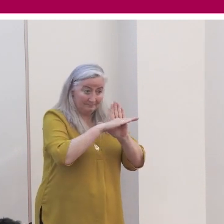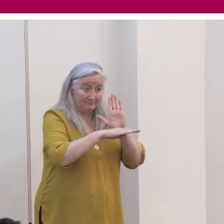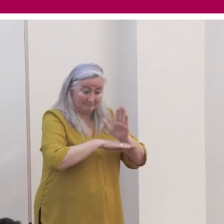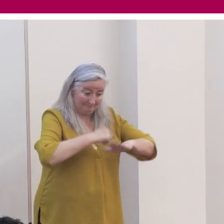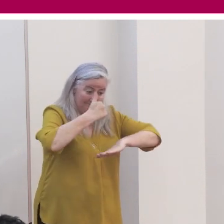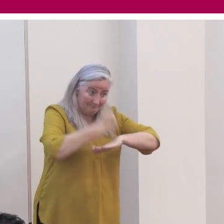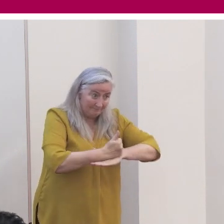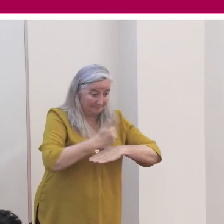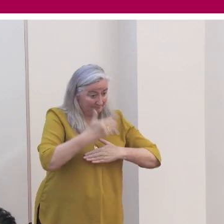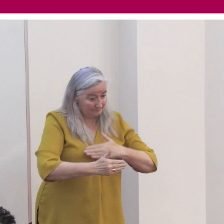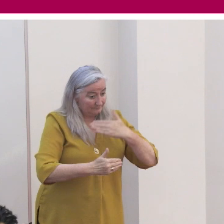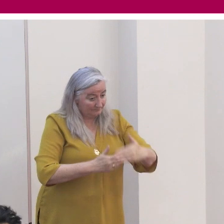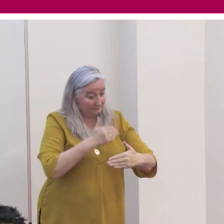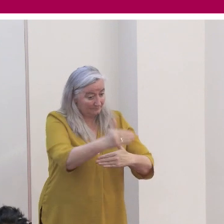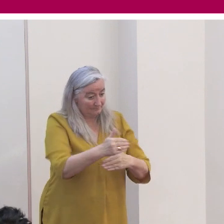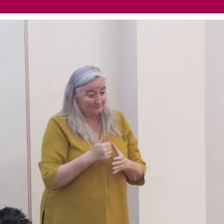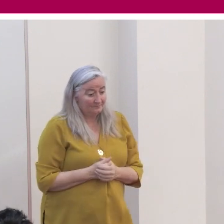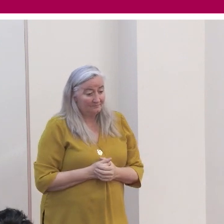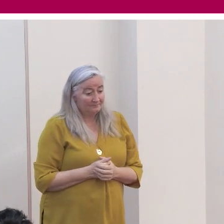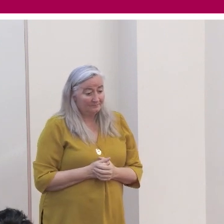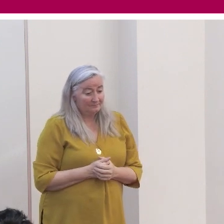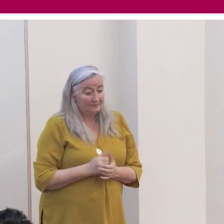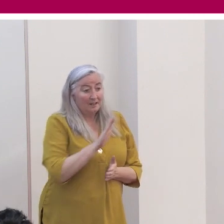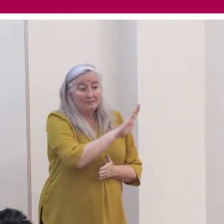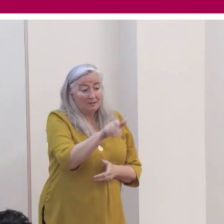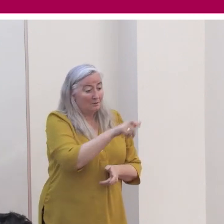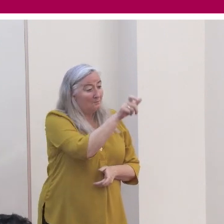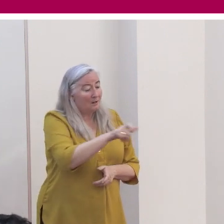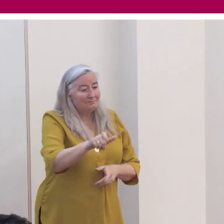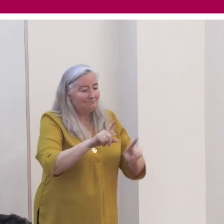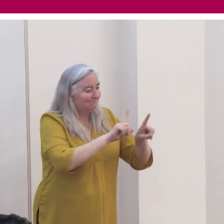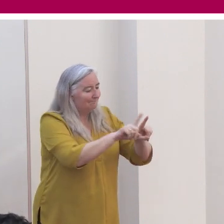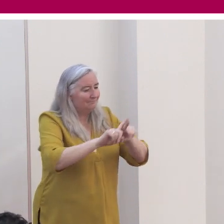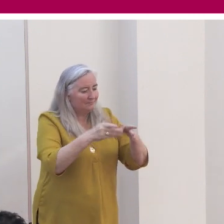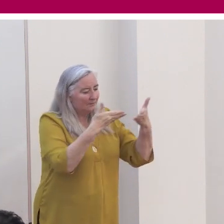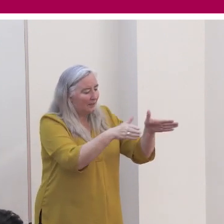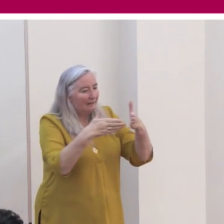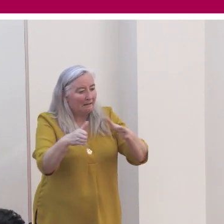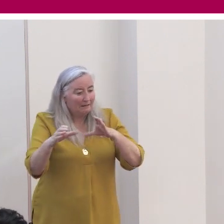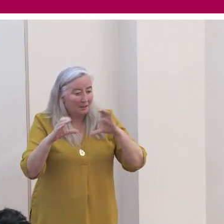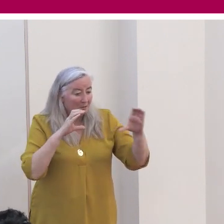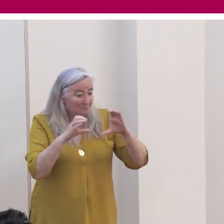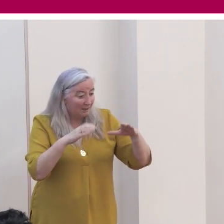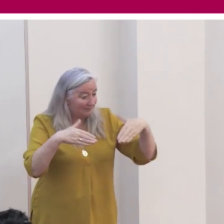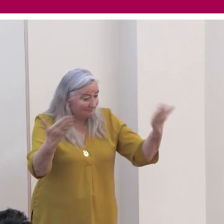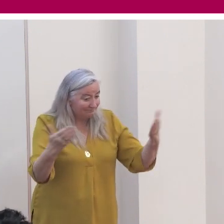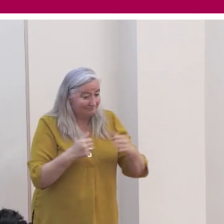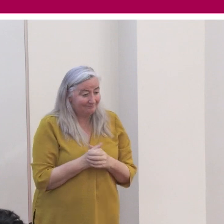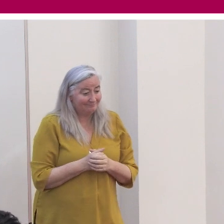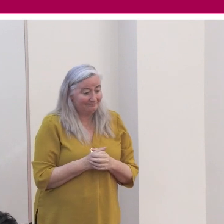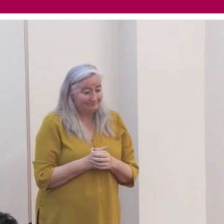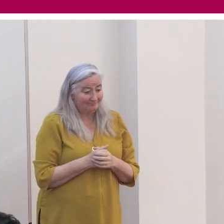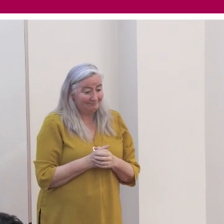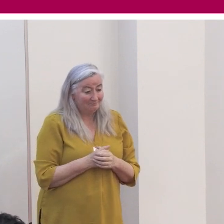able to anticipate the diversity of that the person can bring. And I know I'm out of